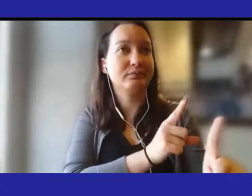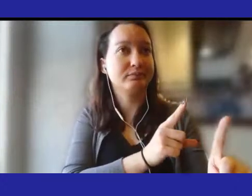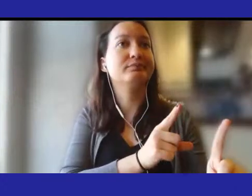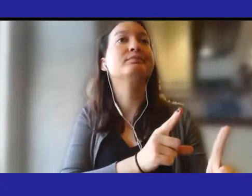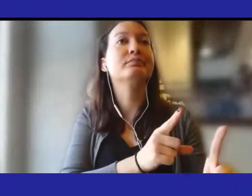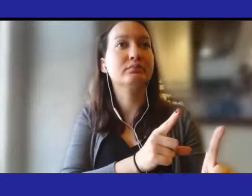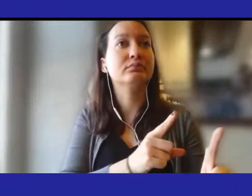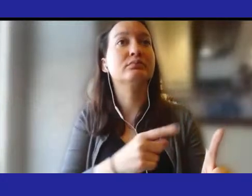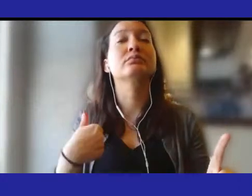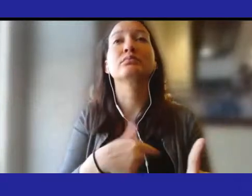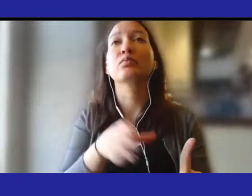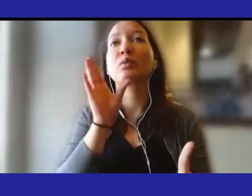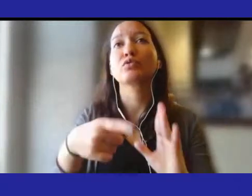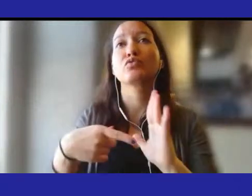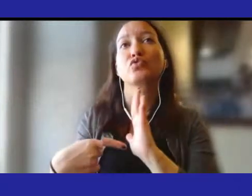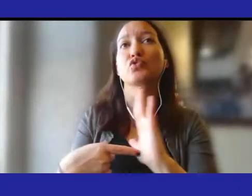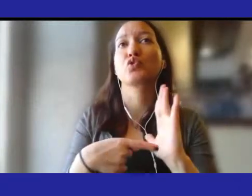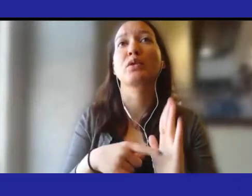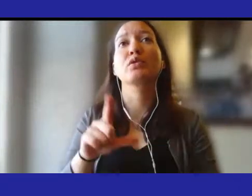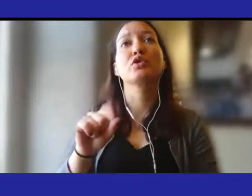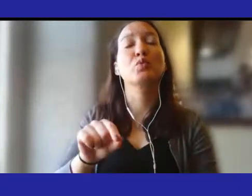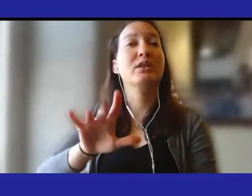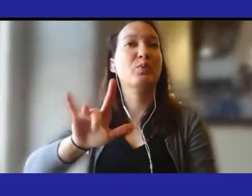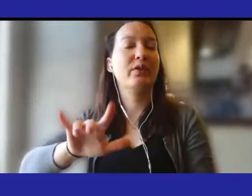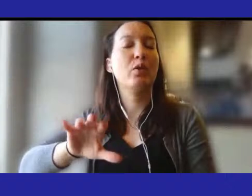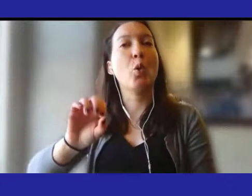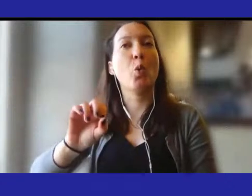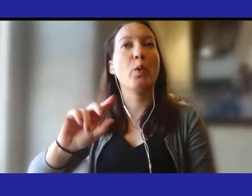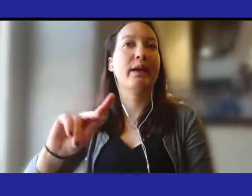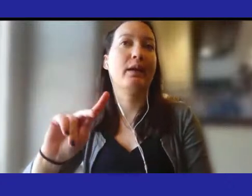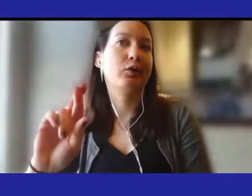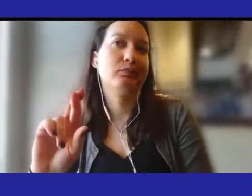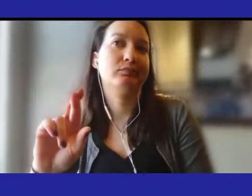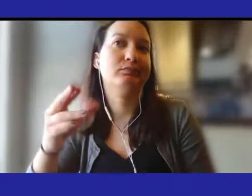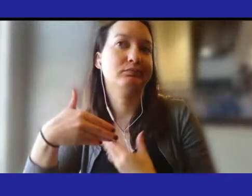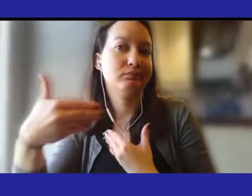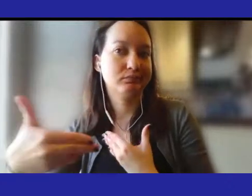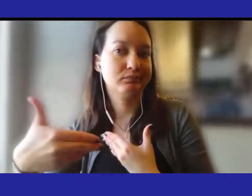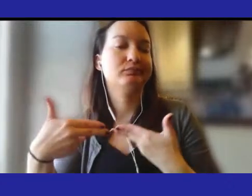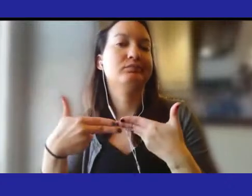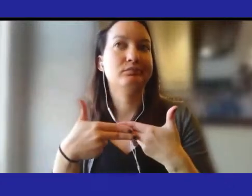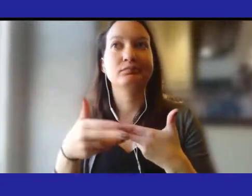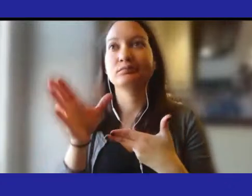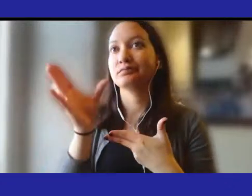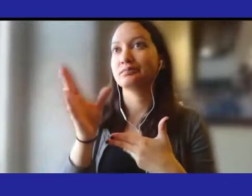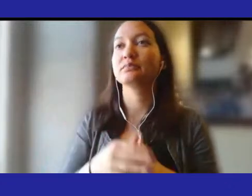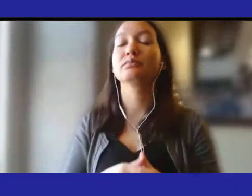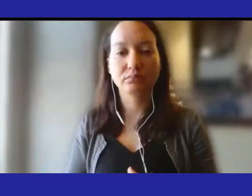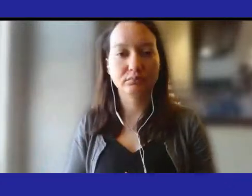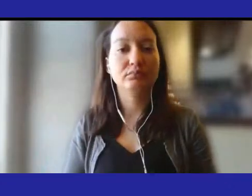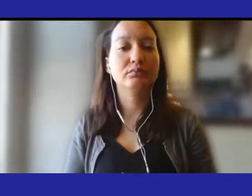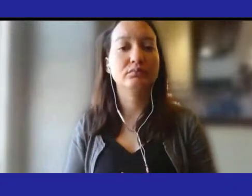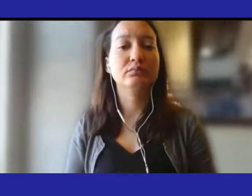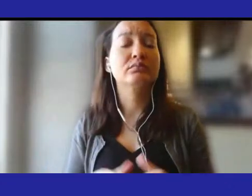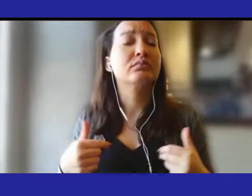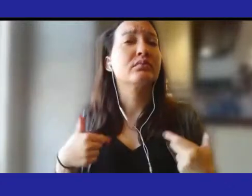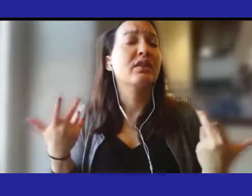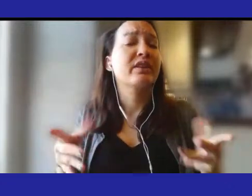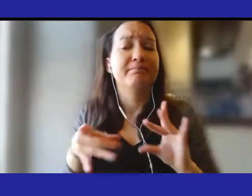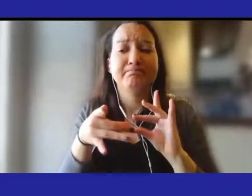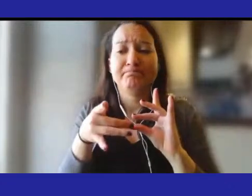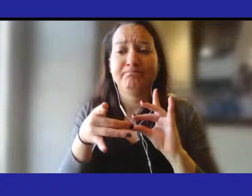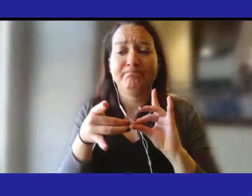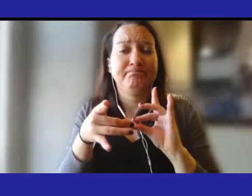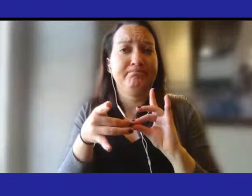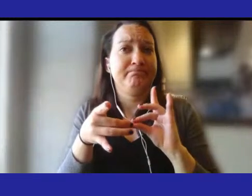we'll actually be showing our 2025 OKRs in our next presentation here. I did also want to highlight that